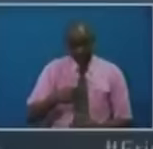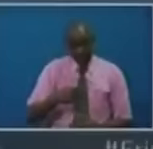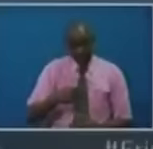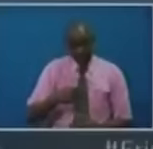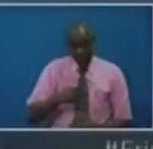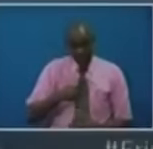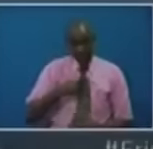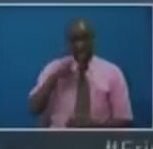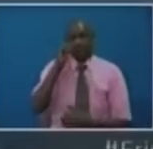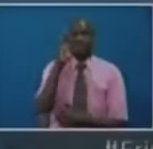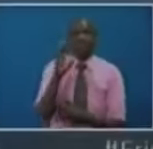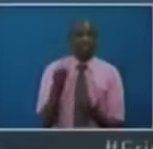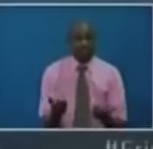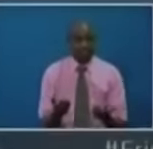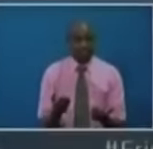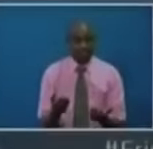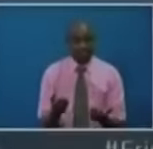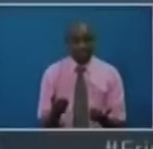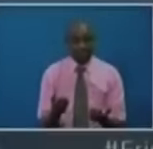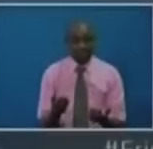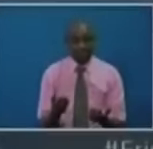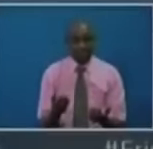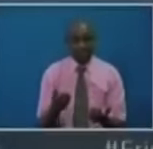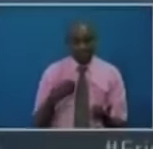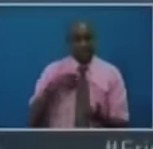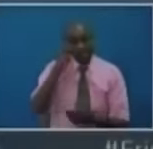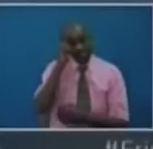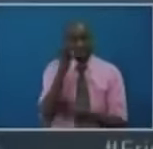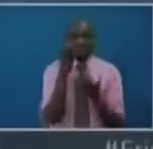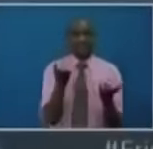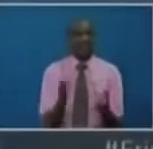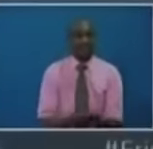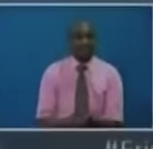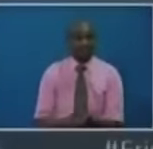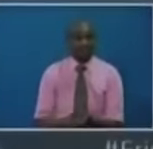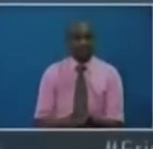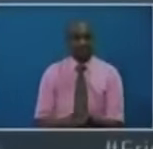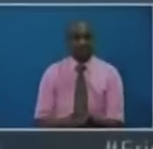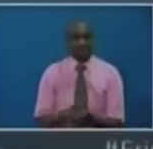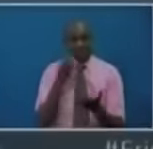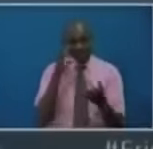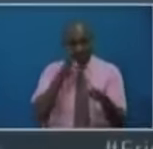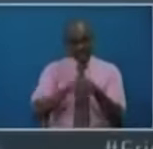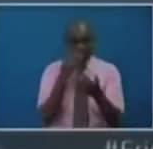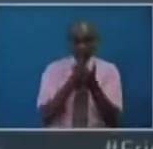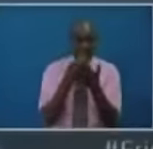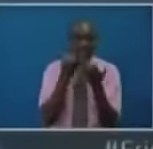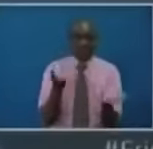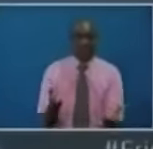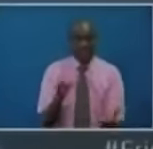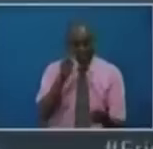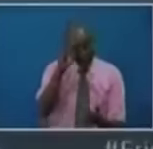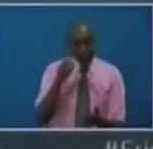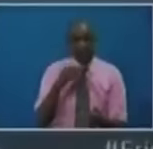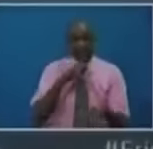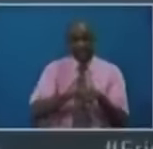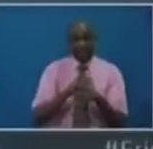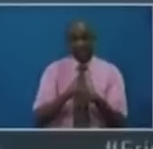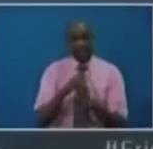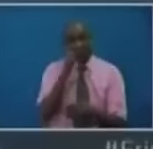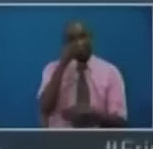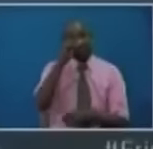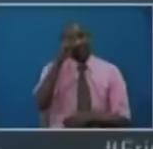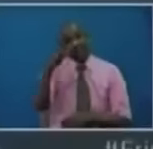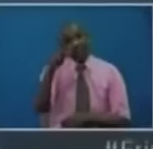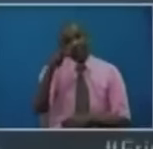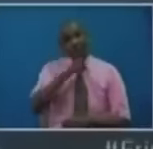I am an MC. I MC. You get money. I get money. MCing, I get from